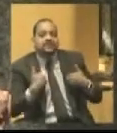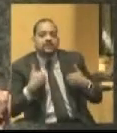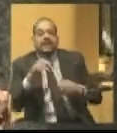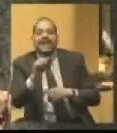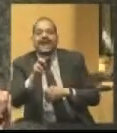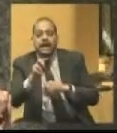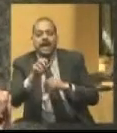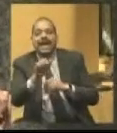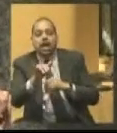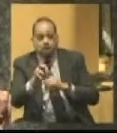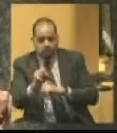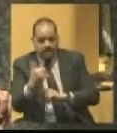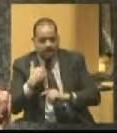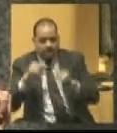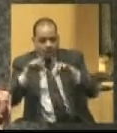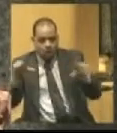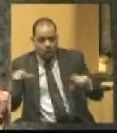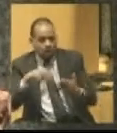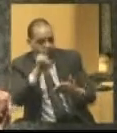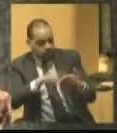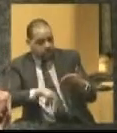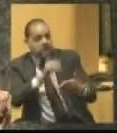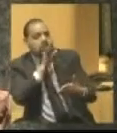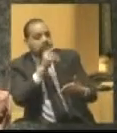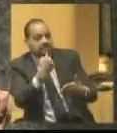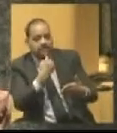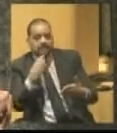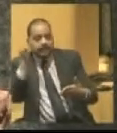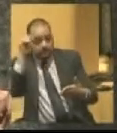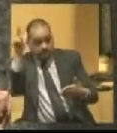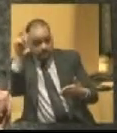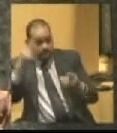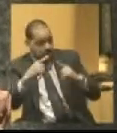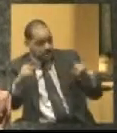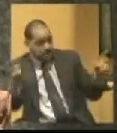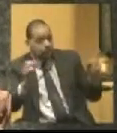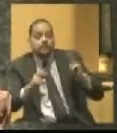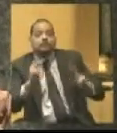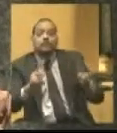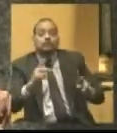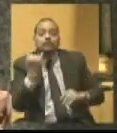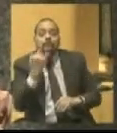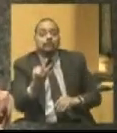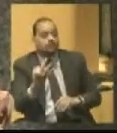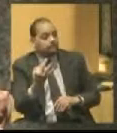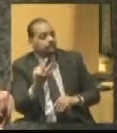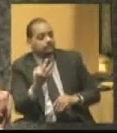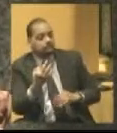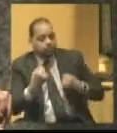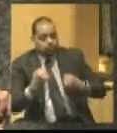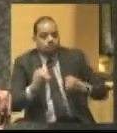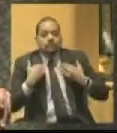all slaves were made free men by Abraham Lincoln, and urging able-bodied colored men to come to the nearest Union camp to, quote, fight